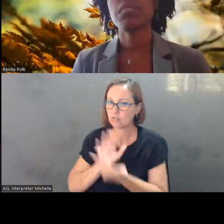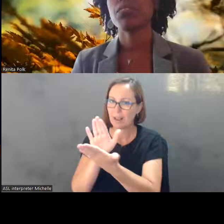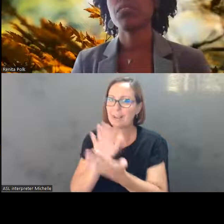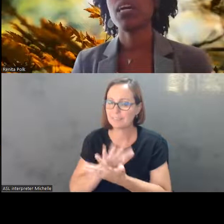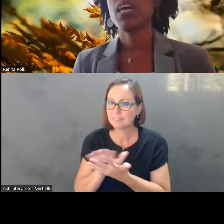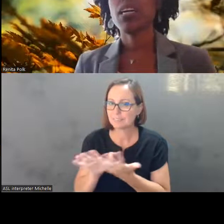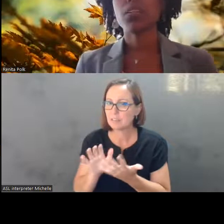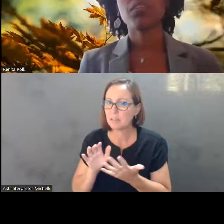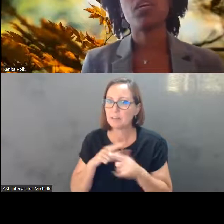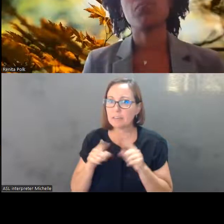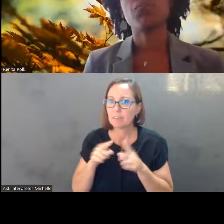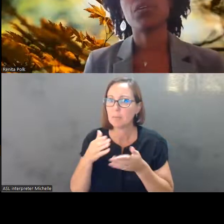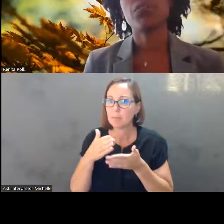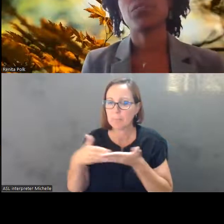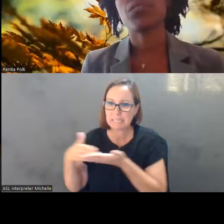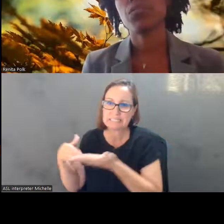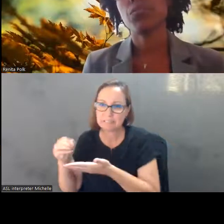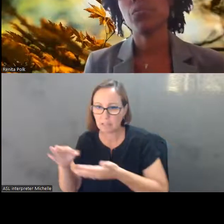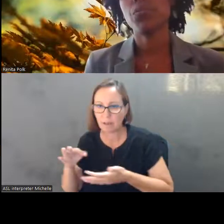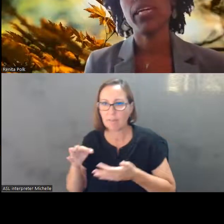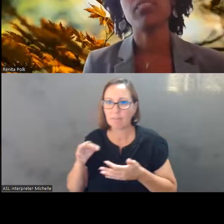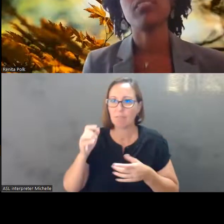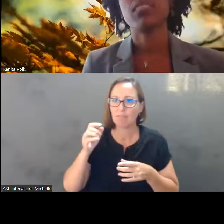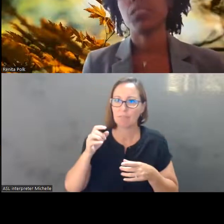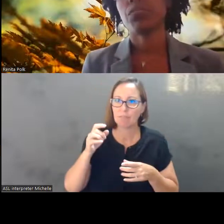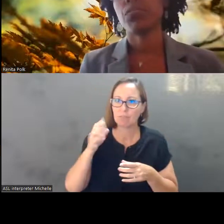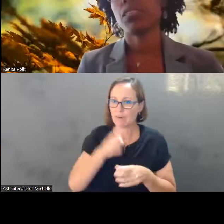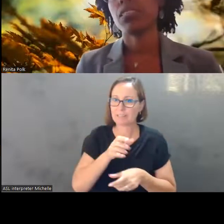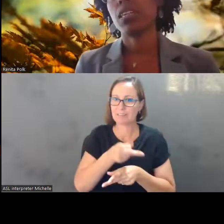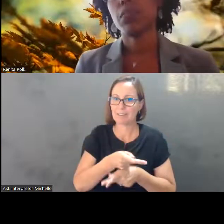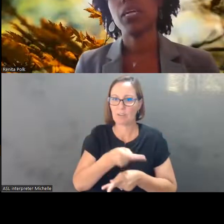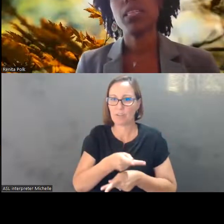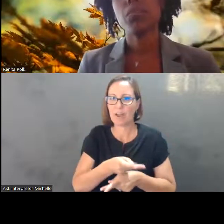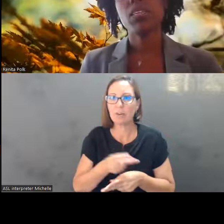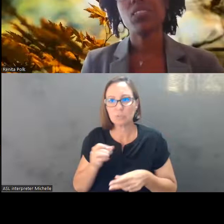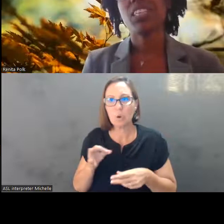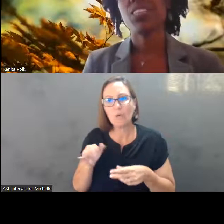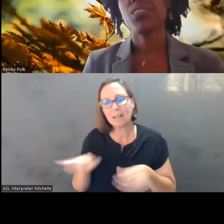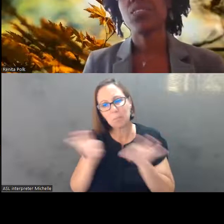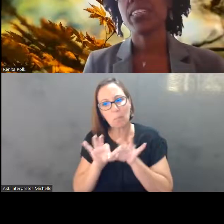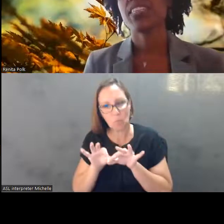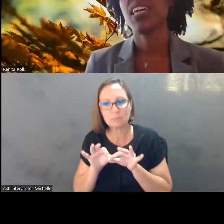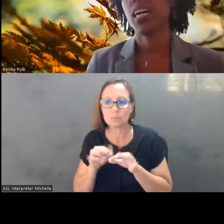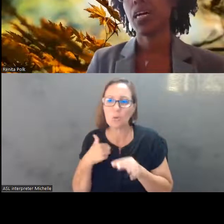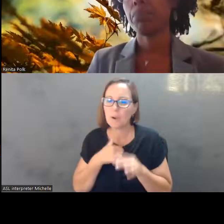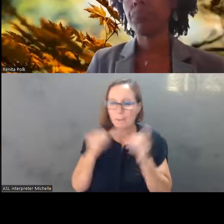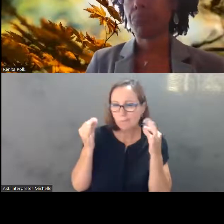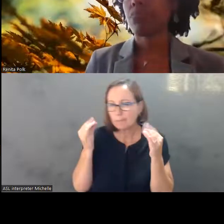kind of mental health for our workers. So that is another focus that we are looking to address.